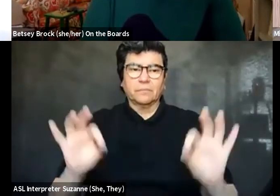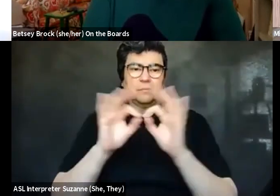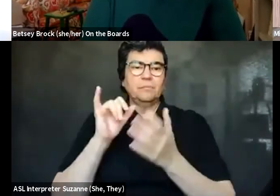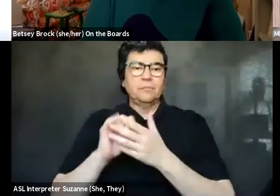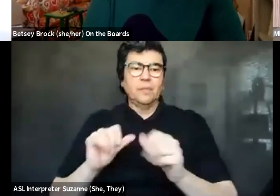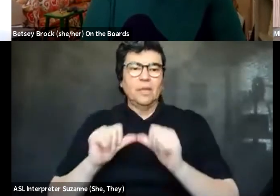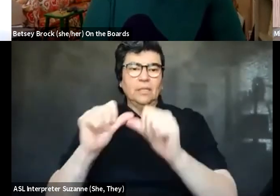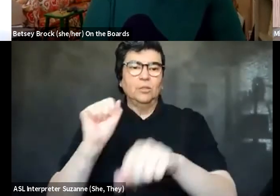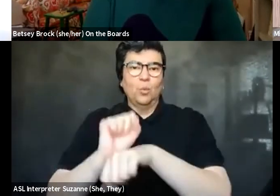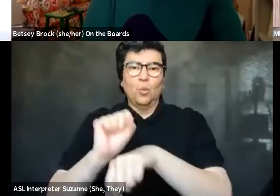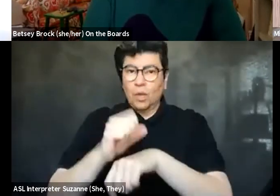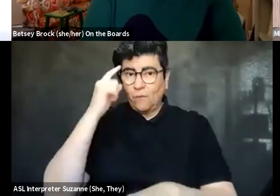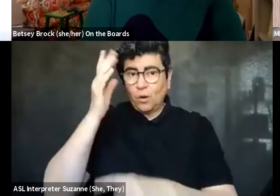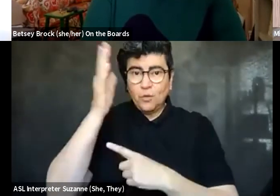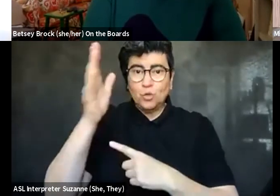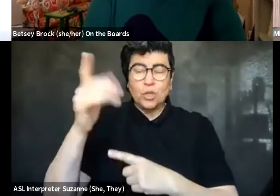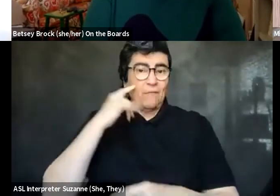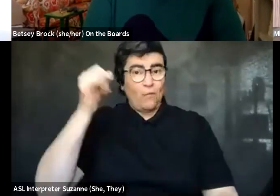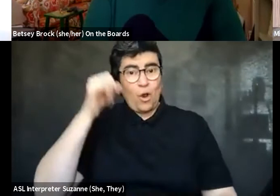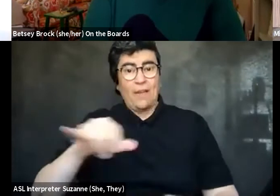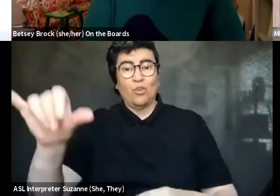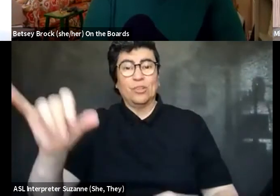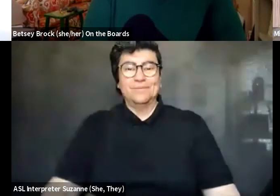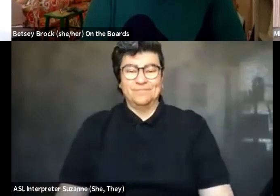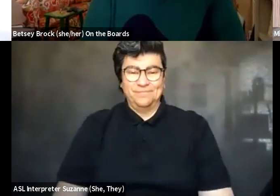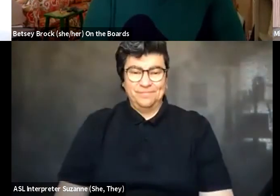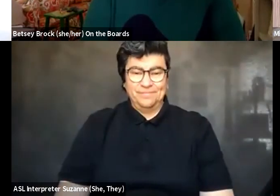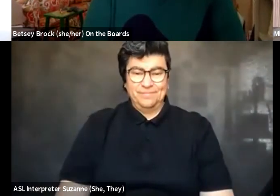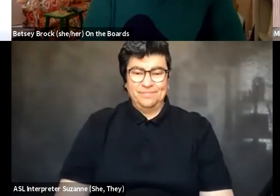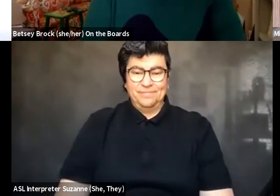work for the future and forever.